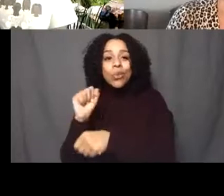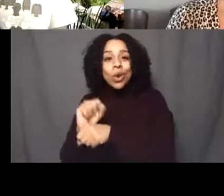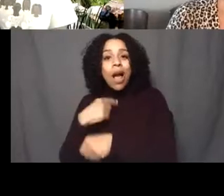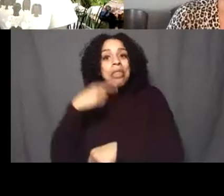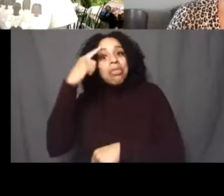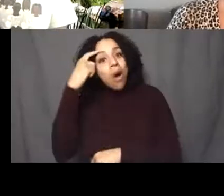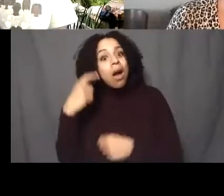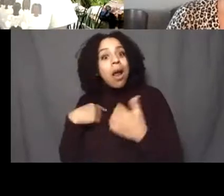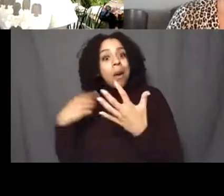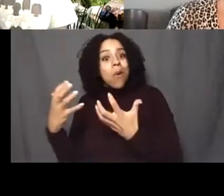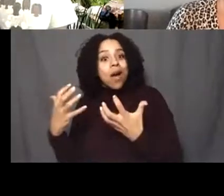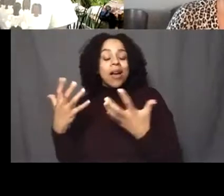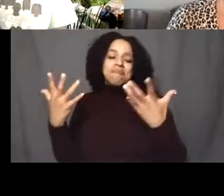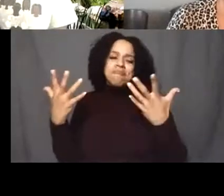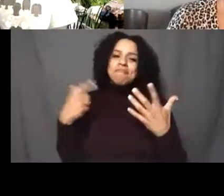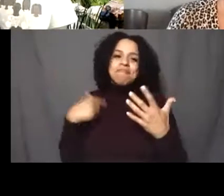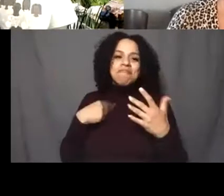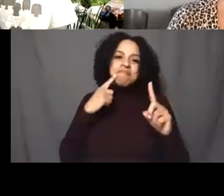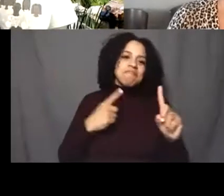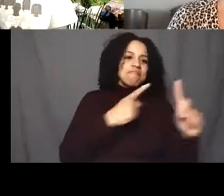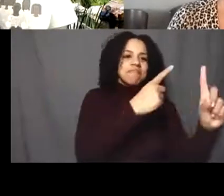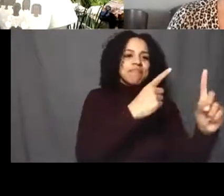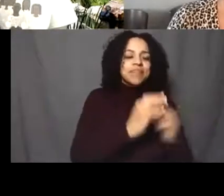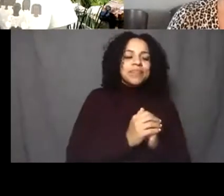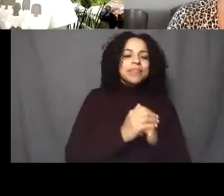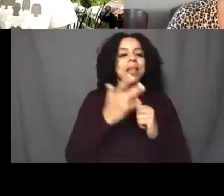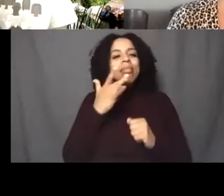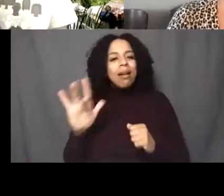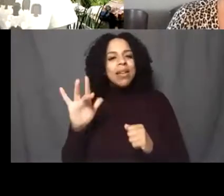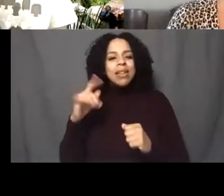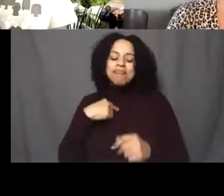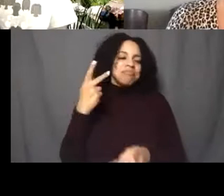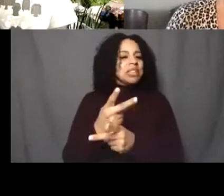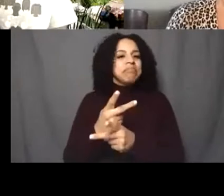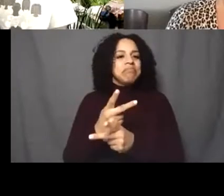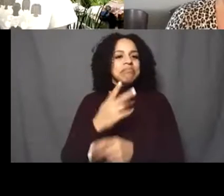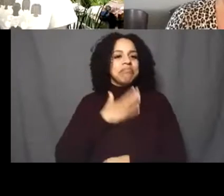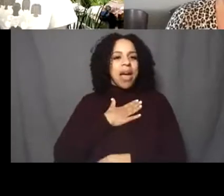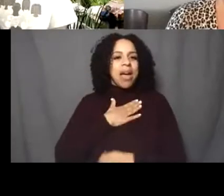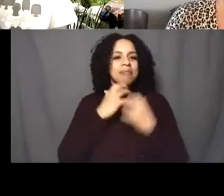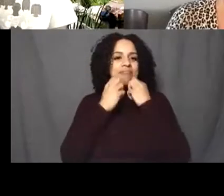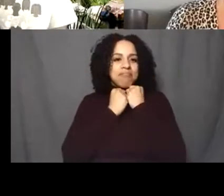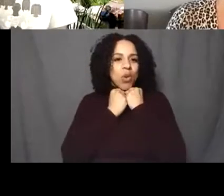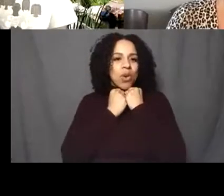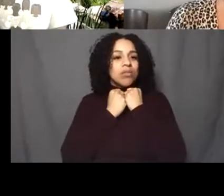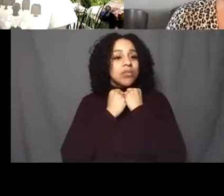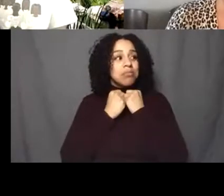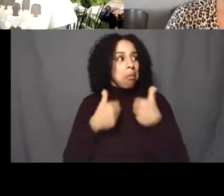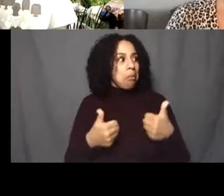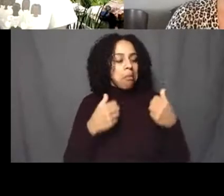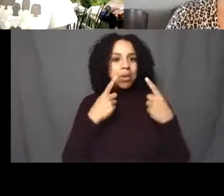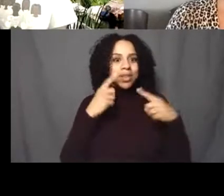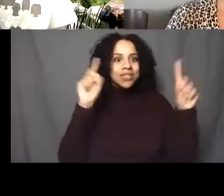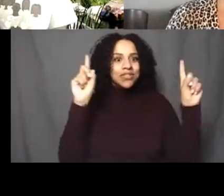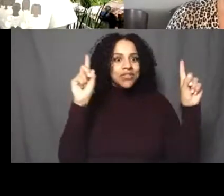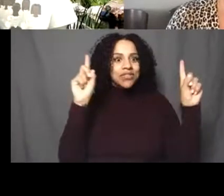Luckily, me sticking to my morals really eventually paid off, but there's a lot of other journalists for whom it didn't,